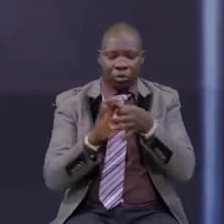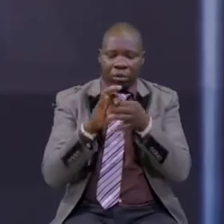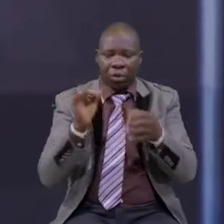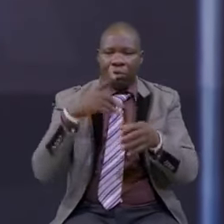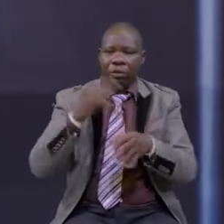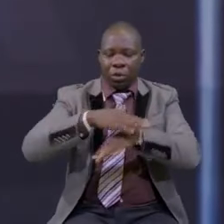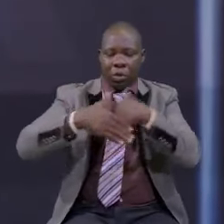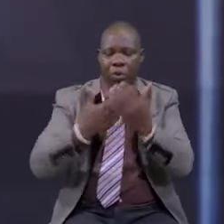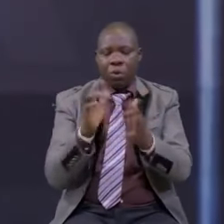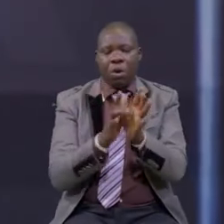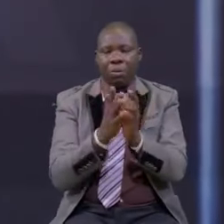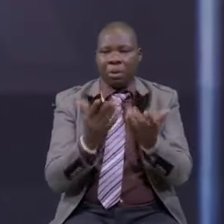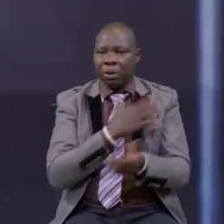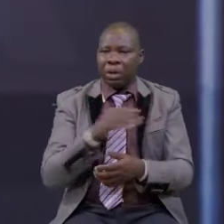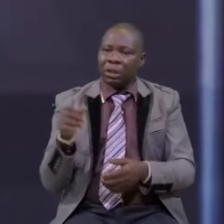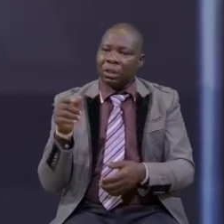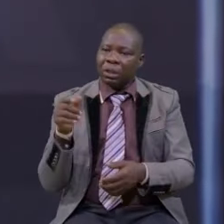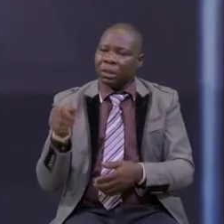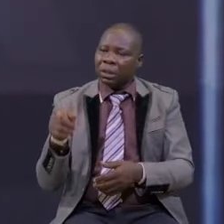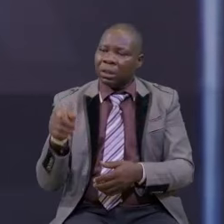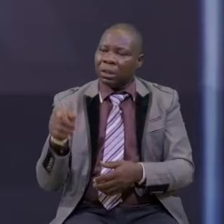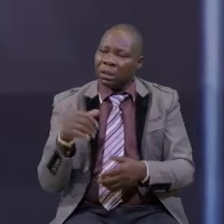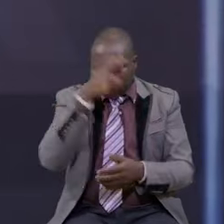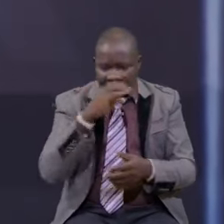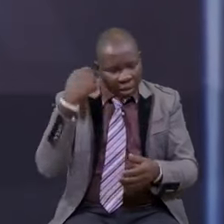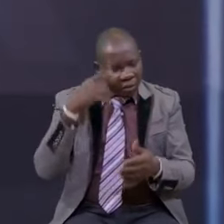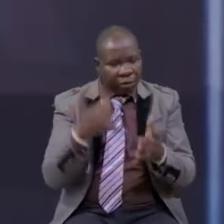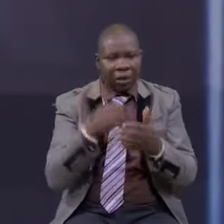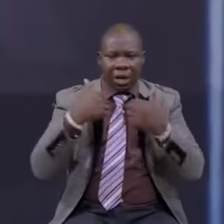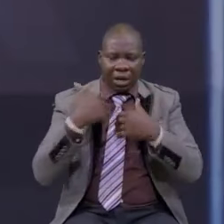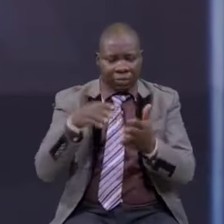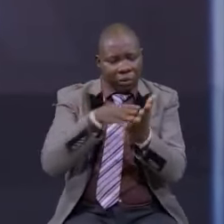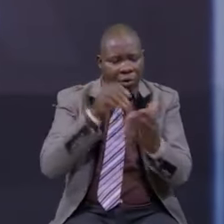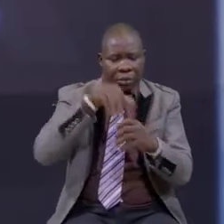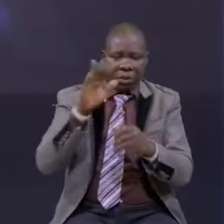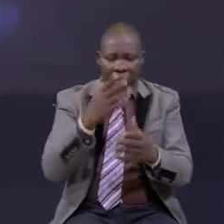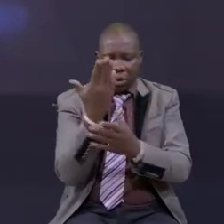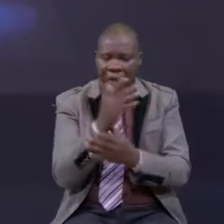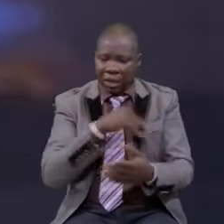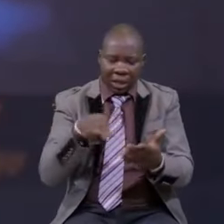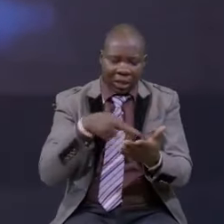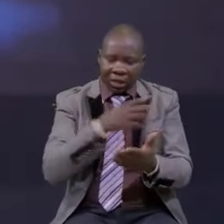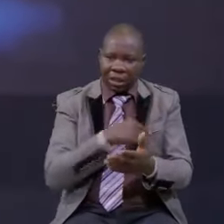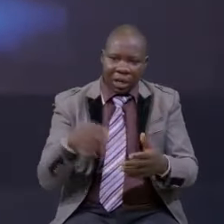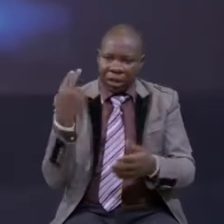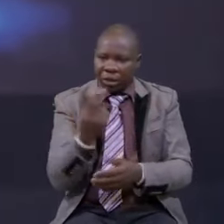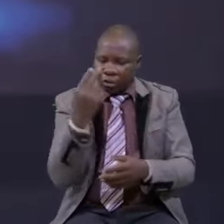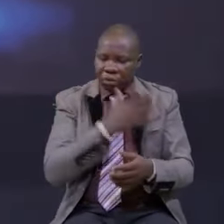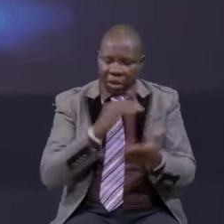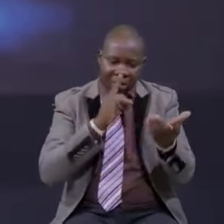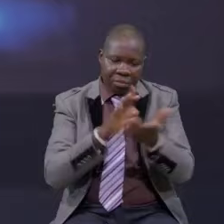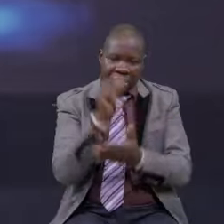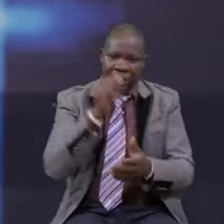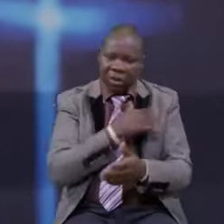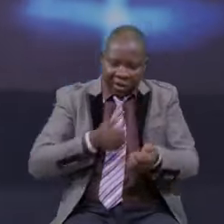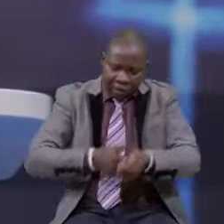says, seek it out. Have a copy in your hand and read and apply and believe and follow